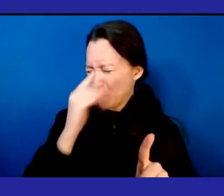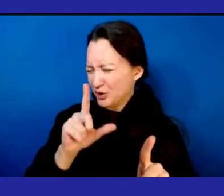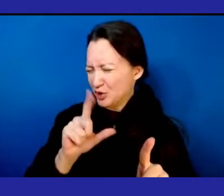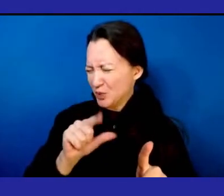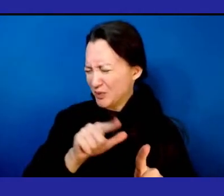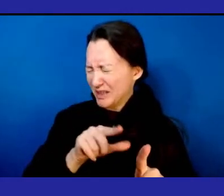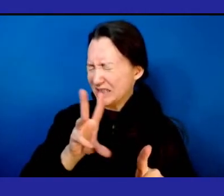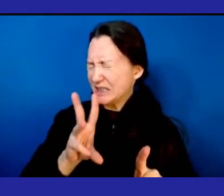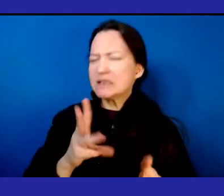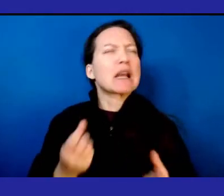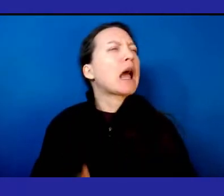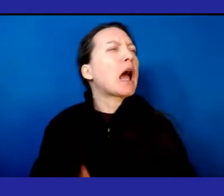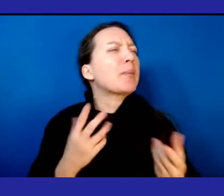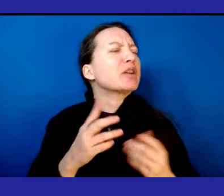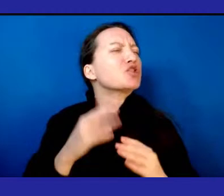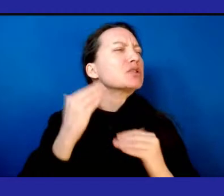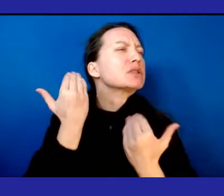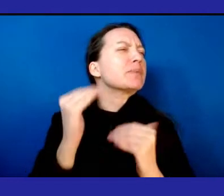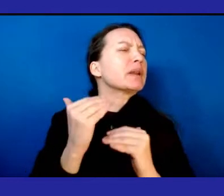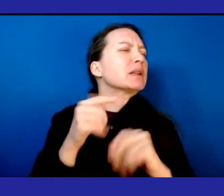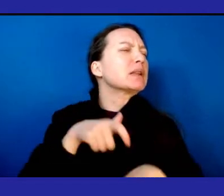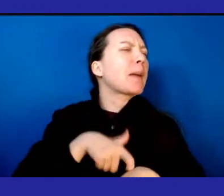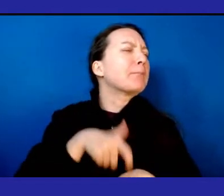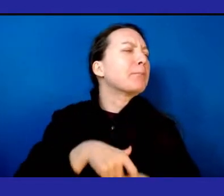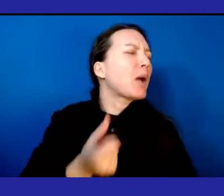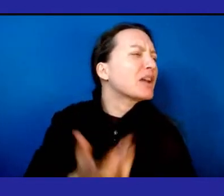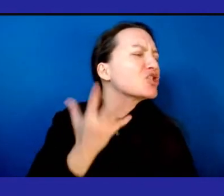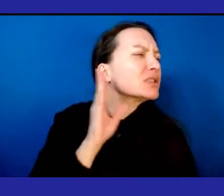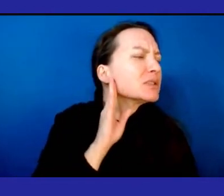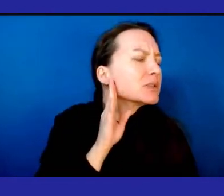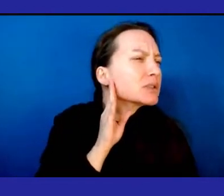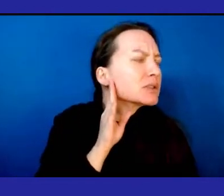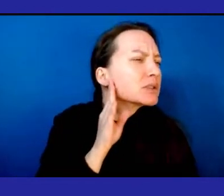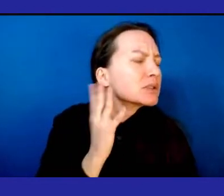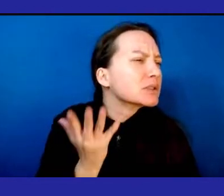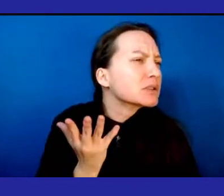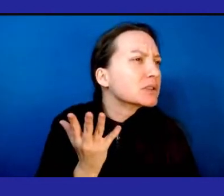What is it, each presentation allotted?